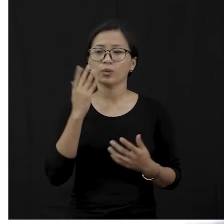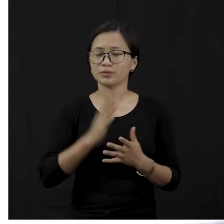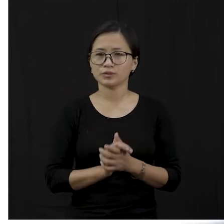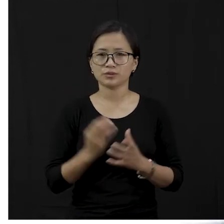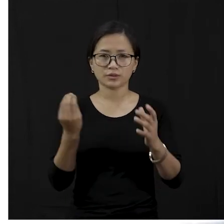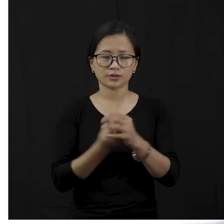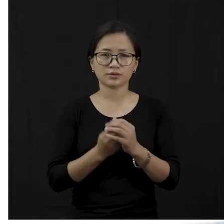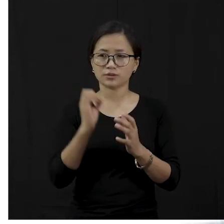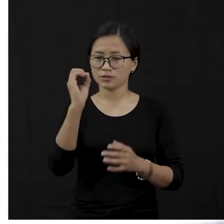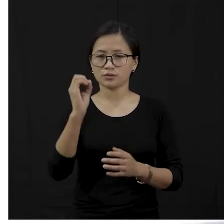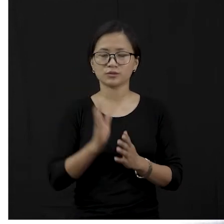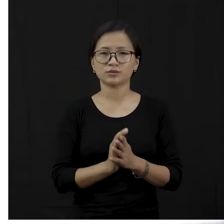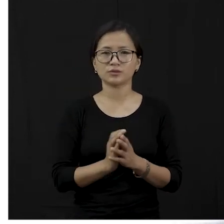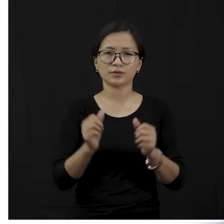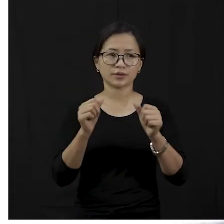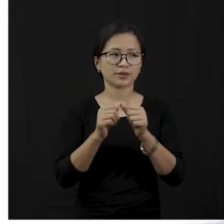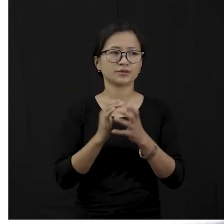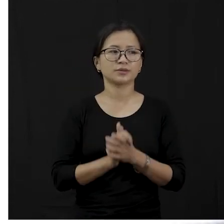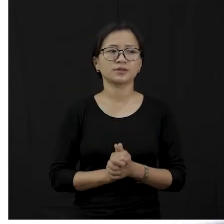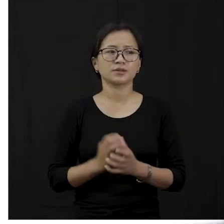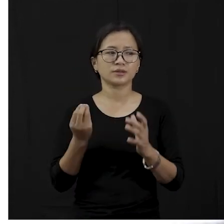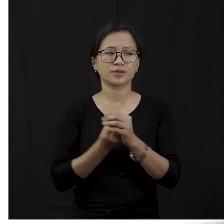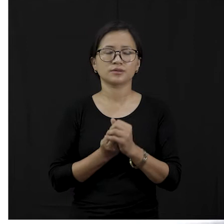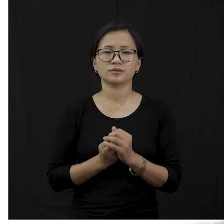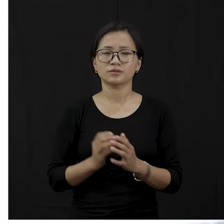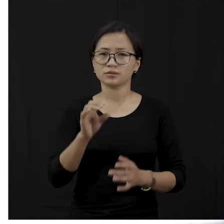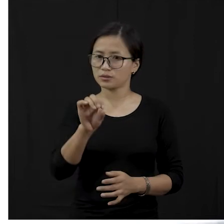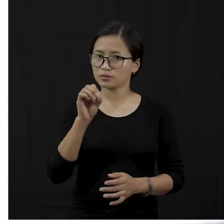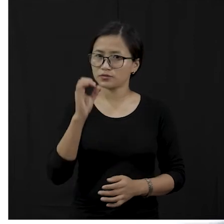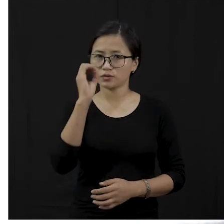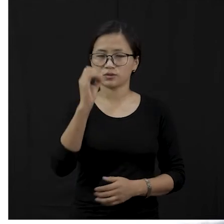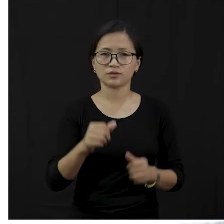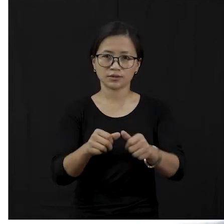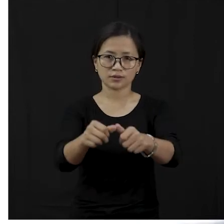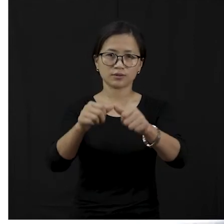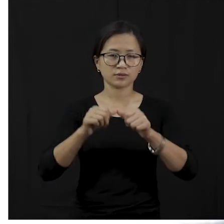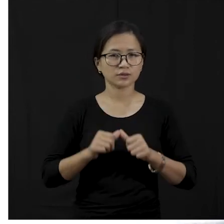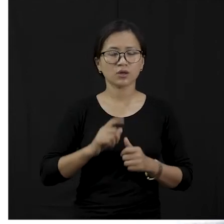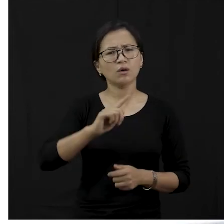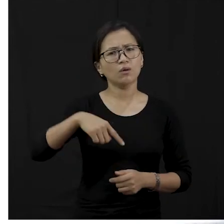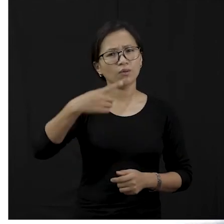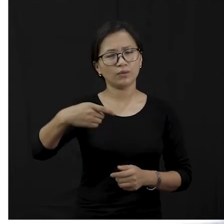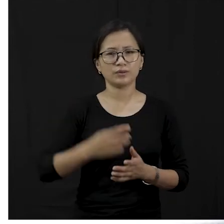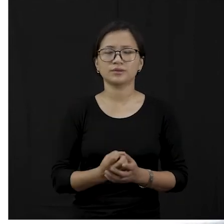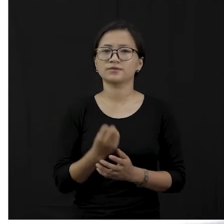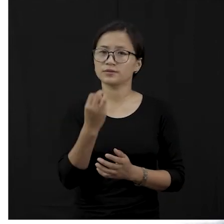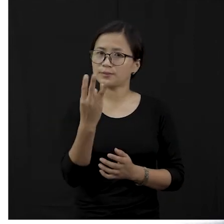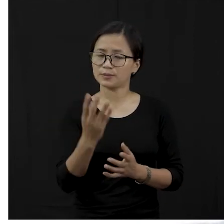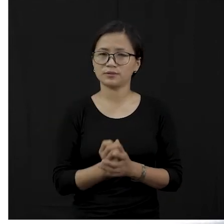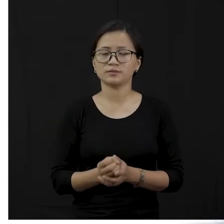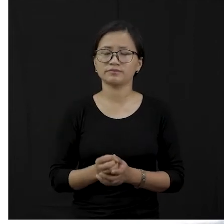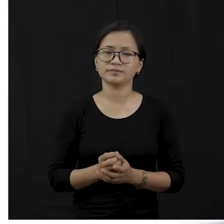a number or add a number to 0, the answer is always the number